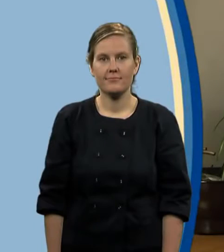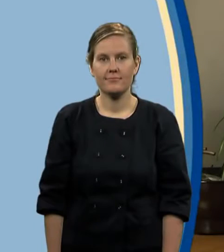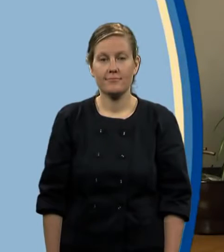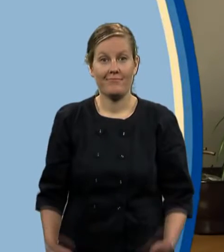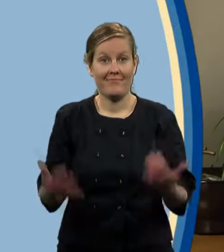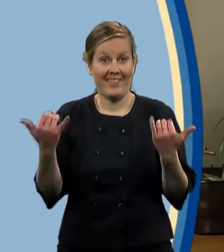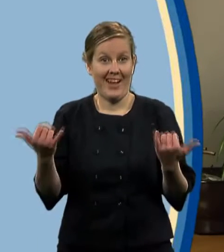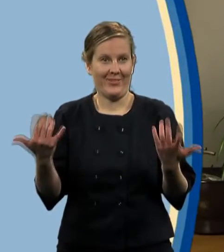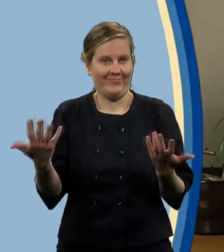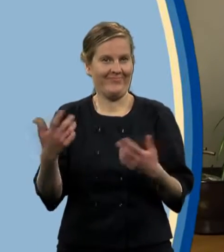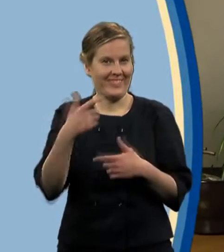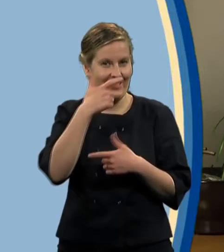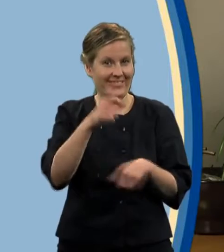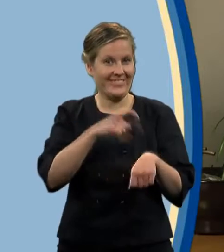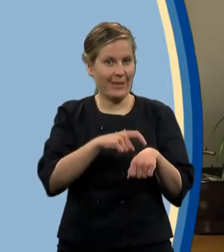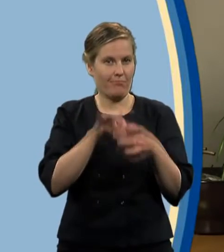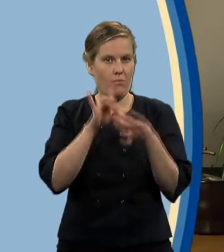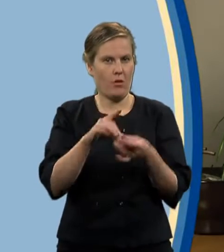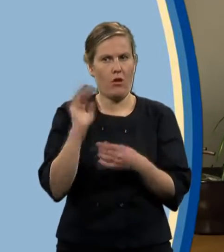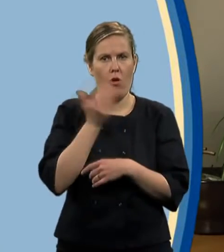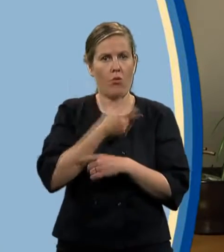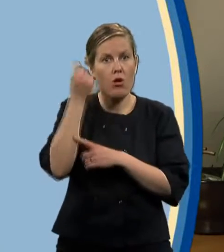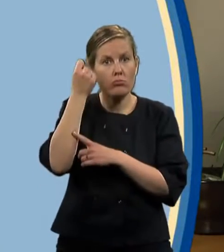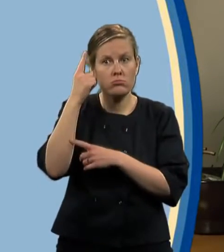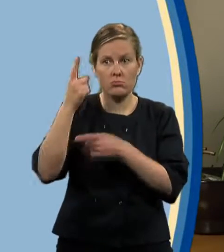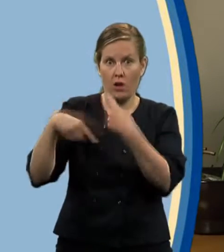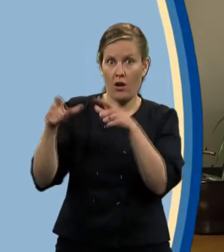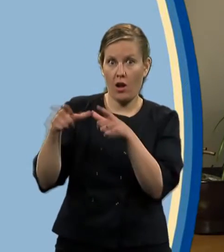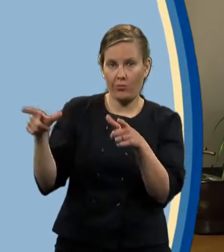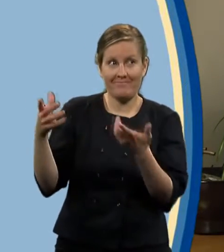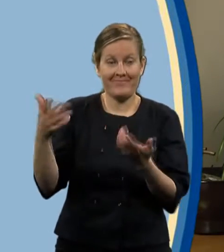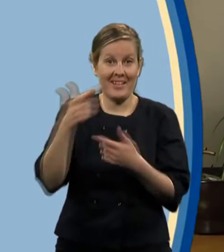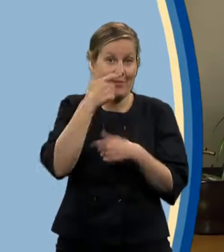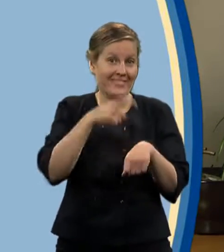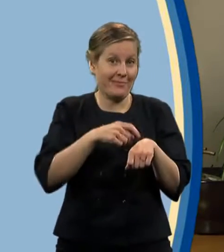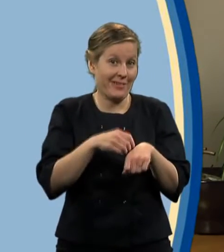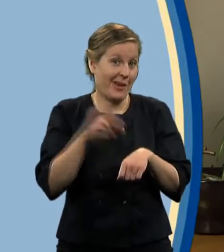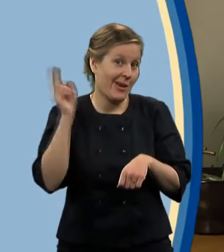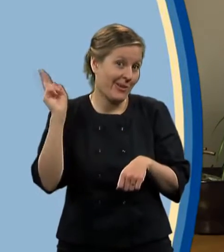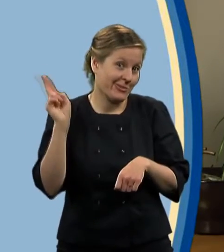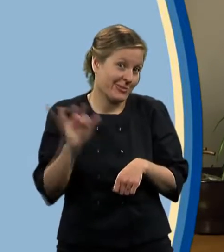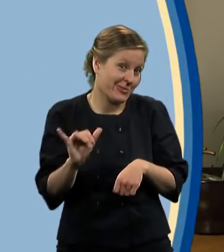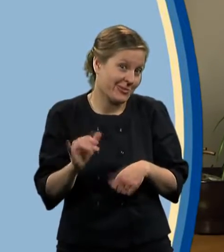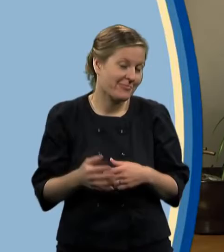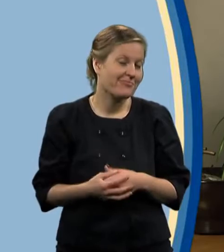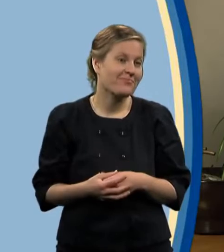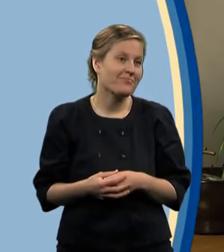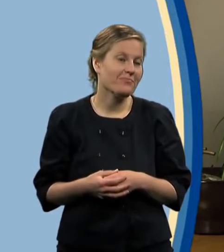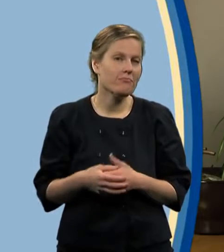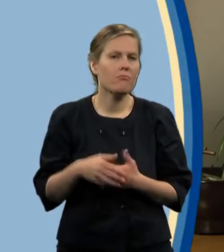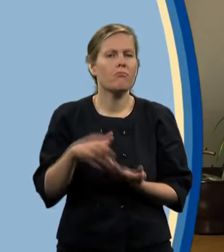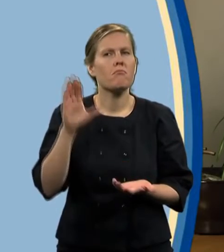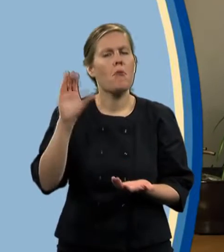We're in an interesting point in our understanding of sign languages and an interesting point in history. I think